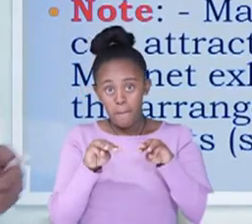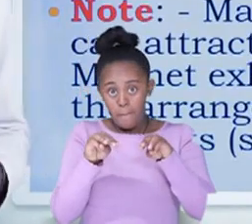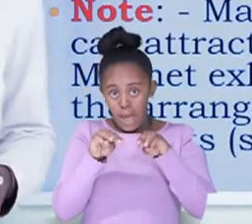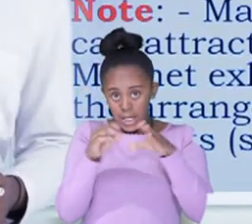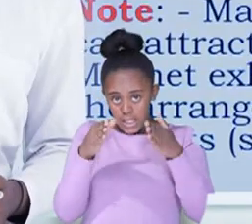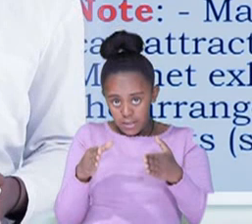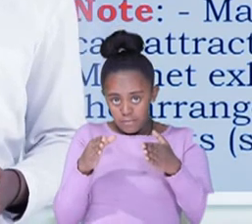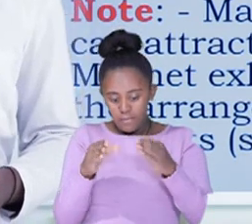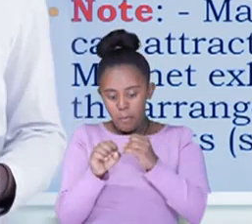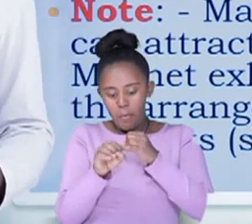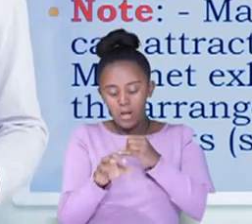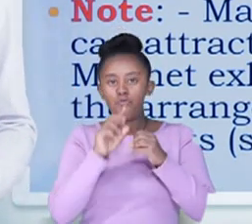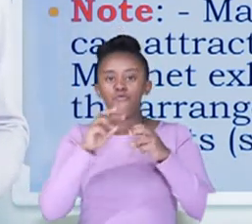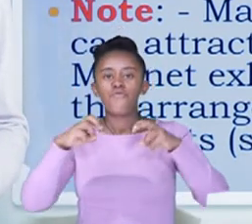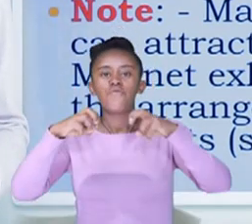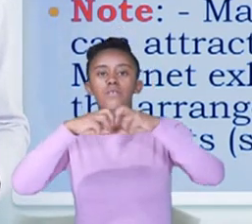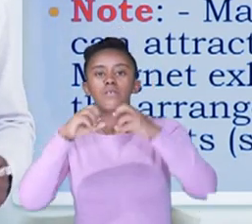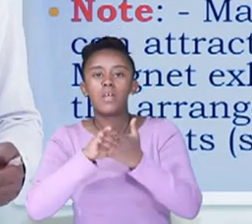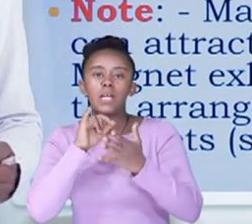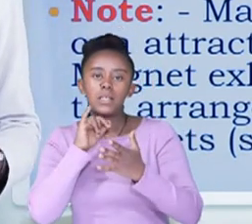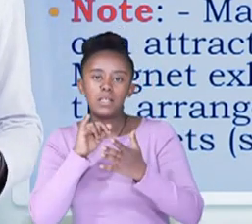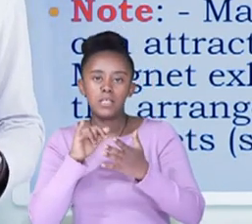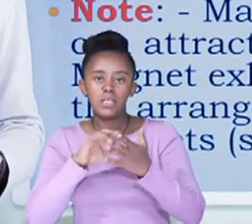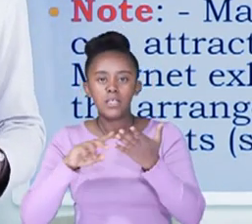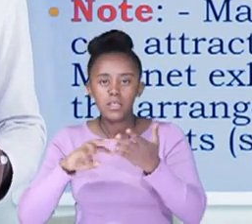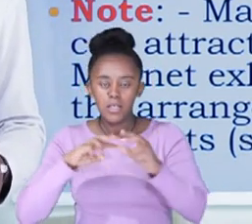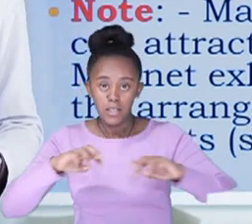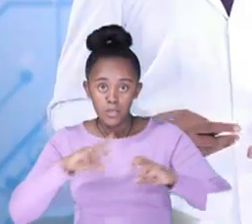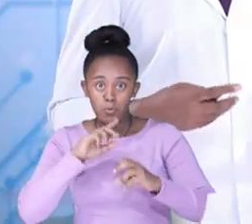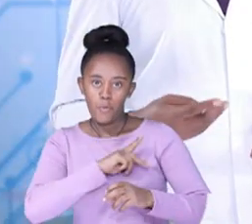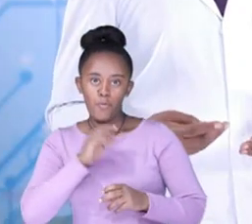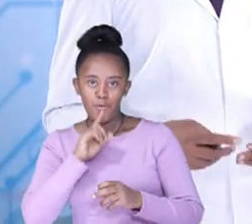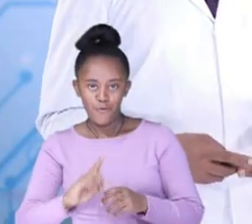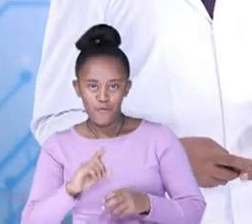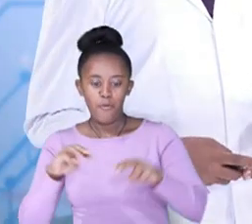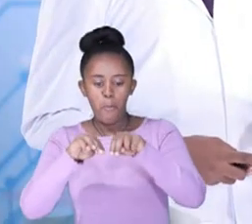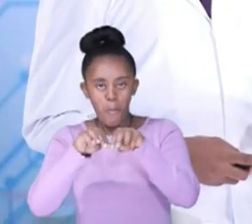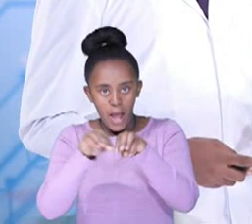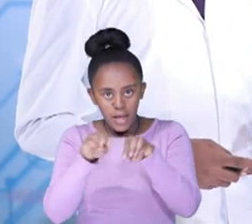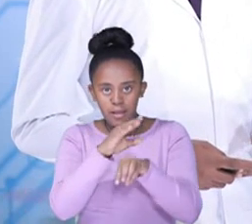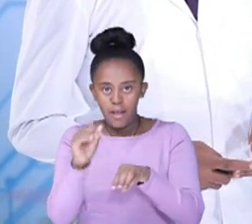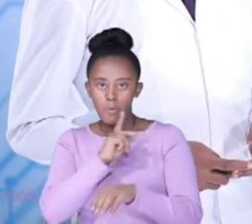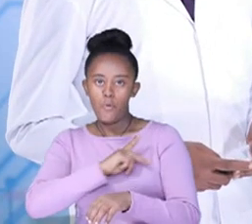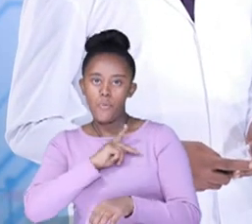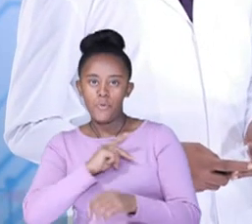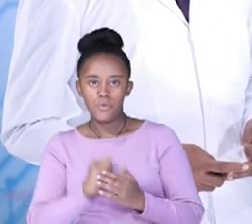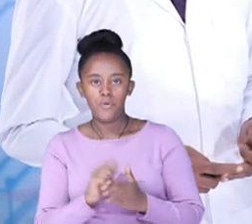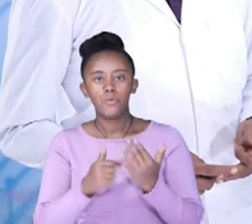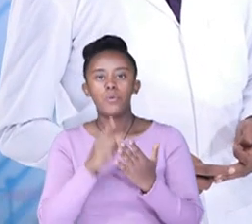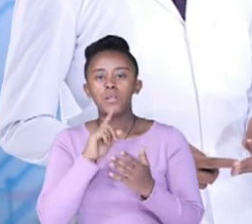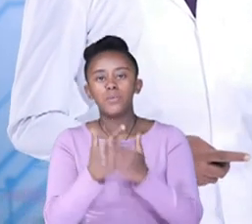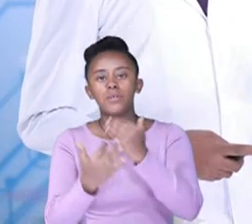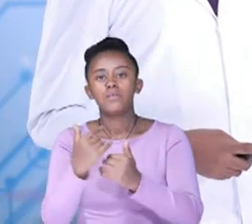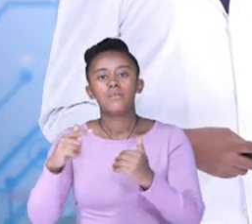Magnetism is a branch of physics that deals about the property of magnet and its property, as well as we are trying to study